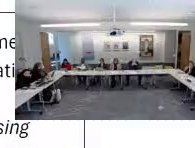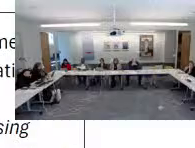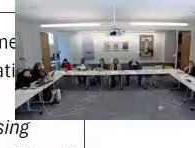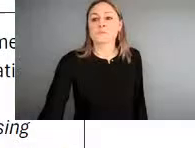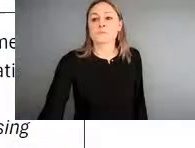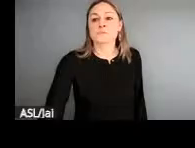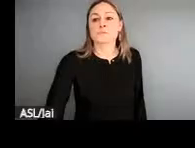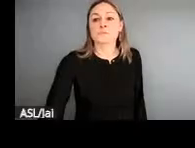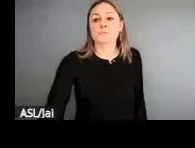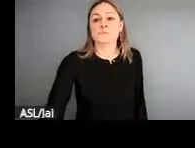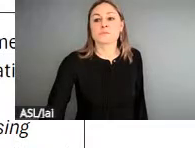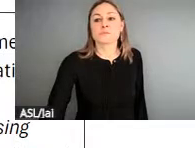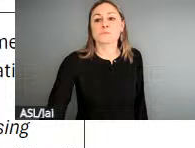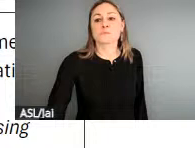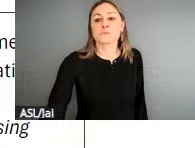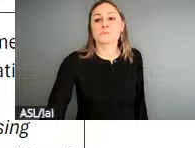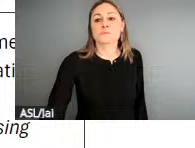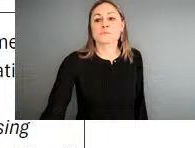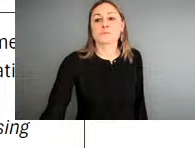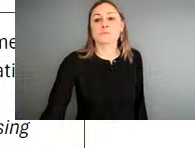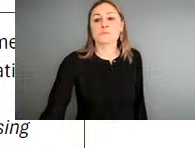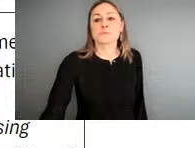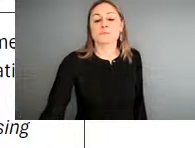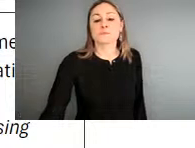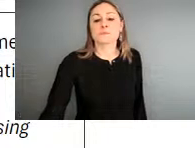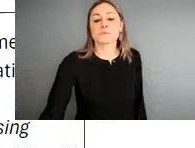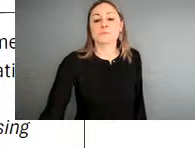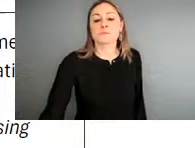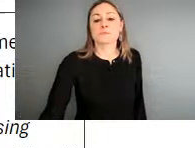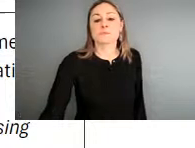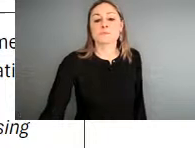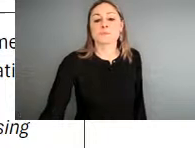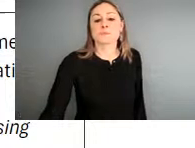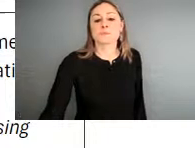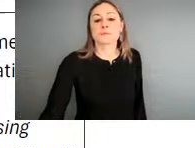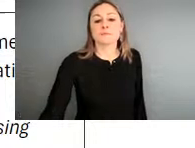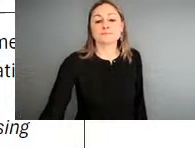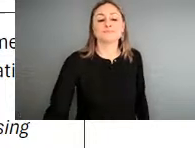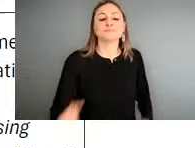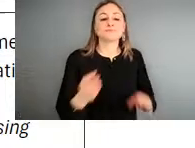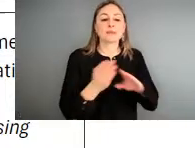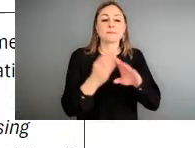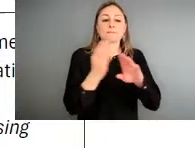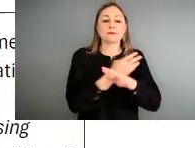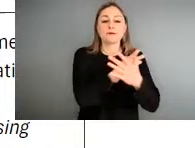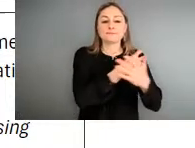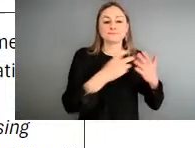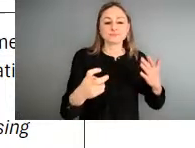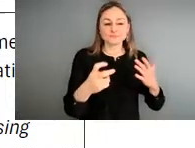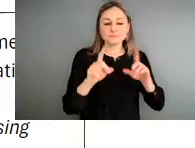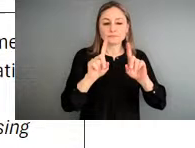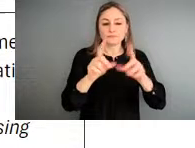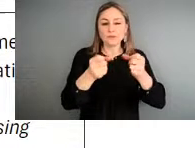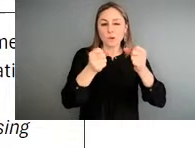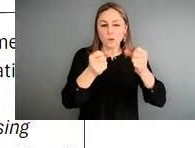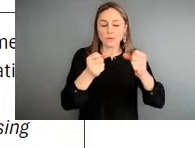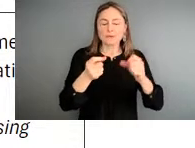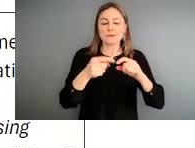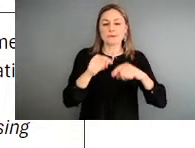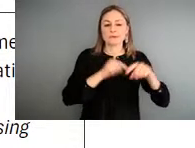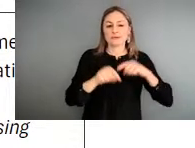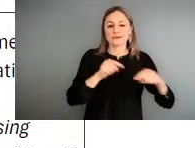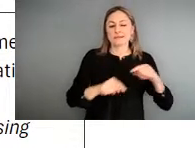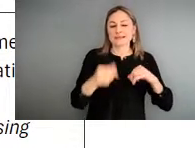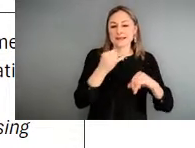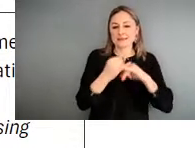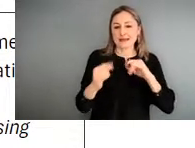Okay, CB7. And before I jump into these, I think just going a bit off of a little bit of our last conversation, I just wanted to note